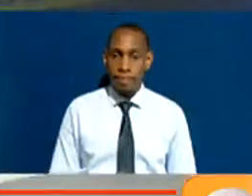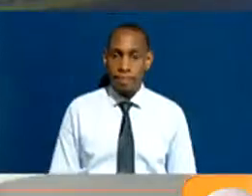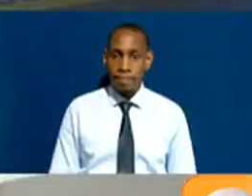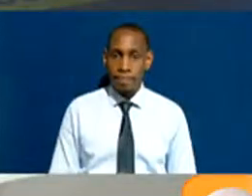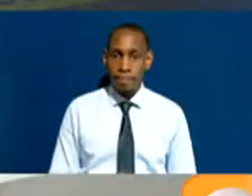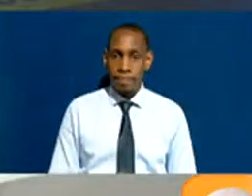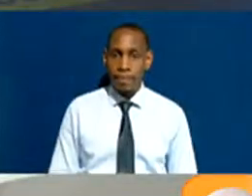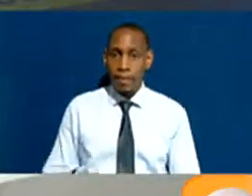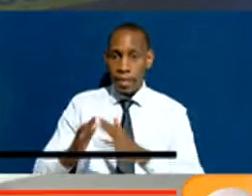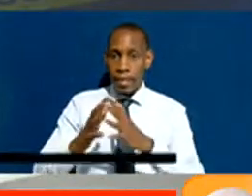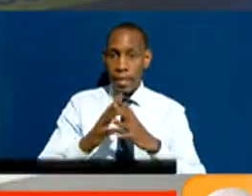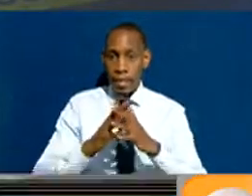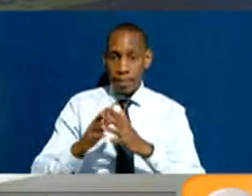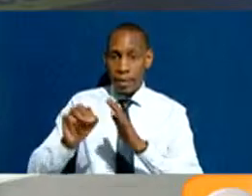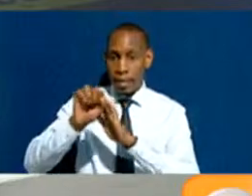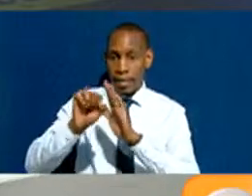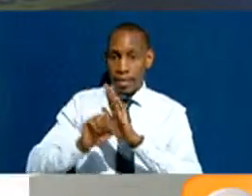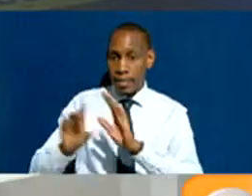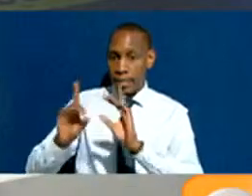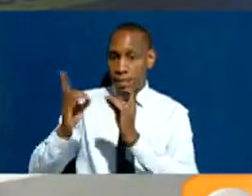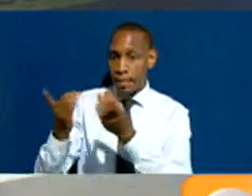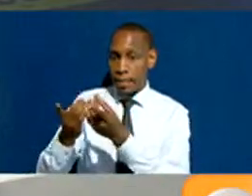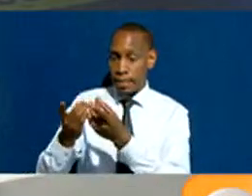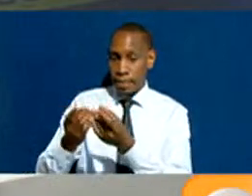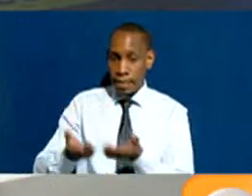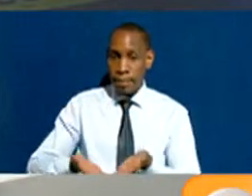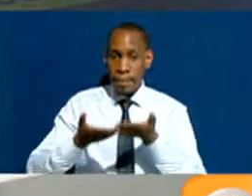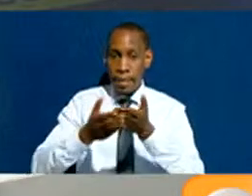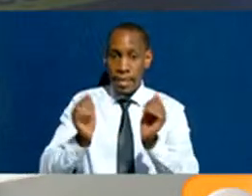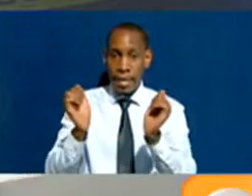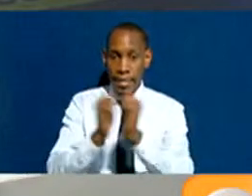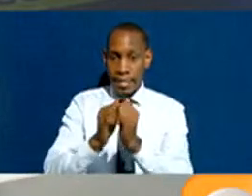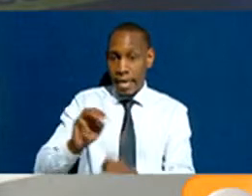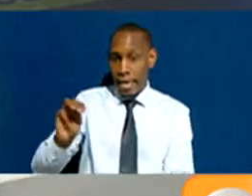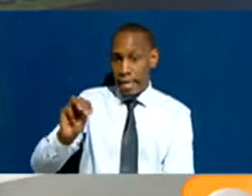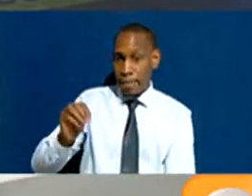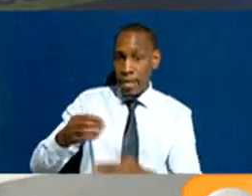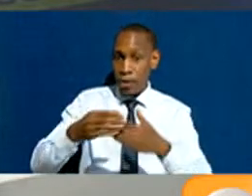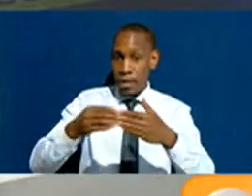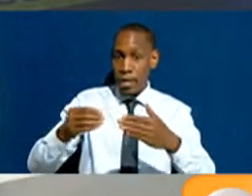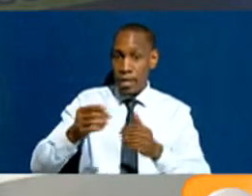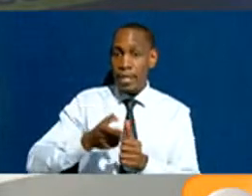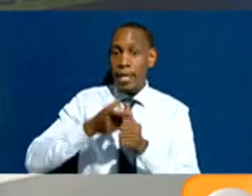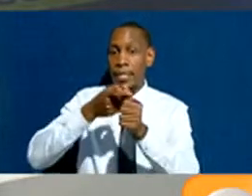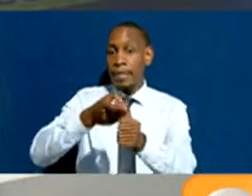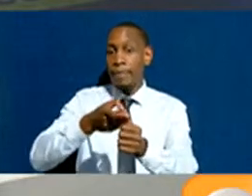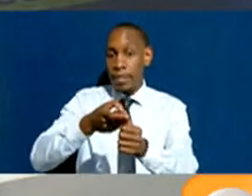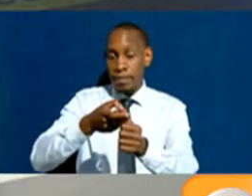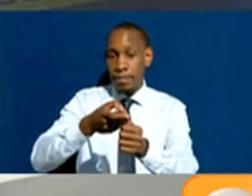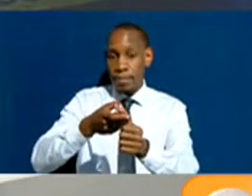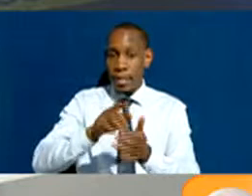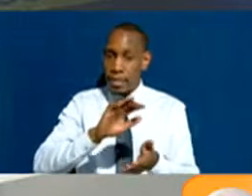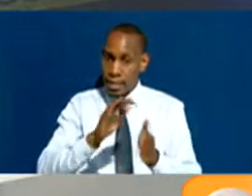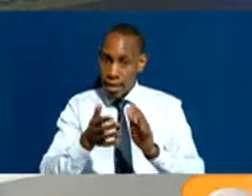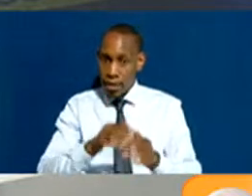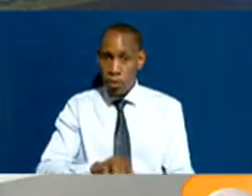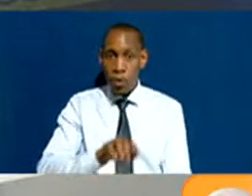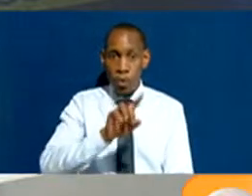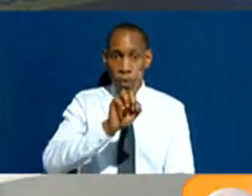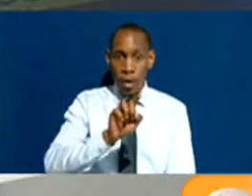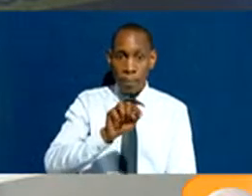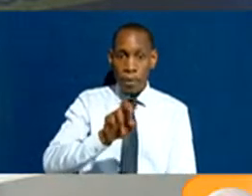Now, the U.S. State Department has offered a $10 million reward. And that's approximately